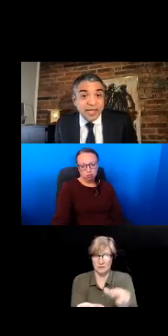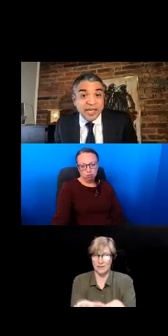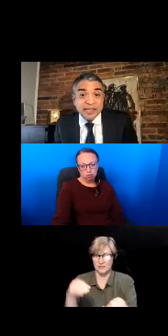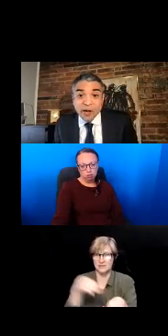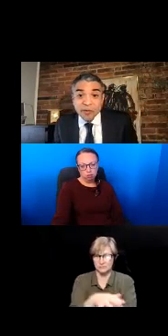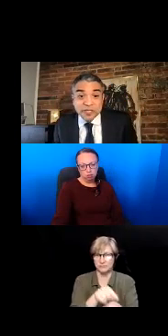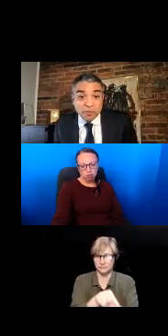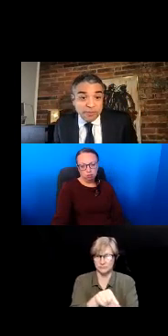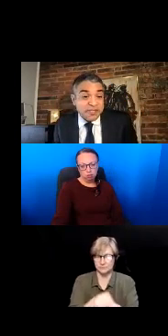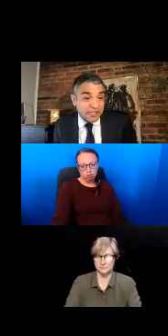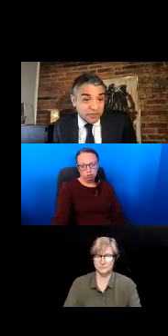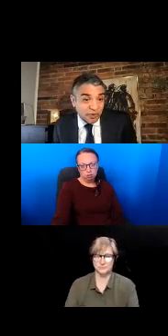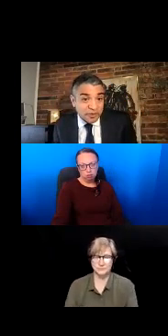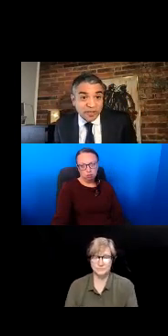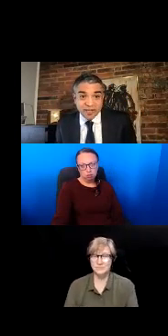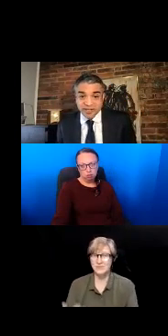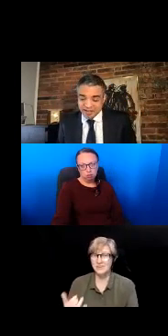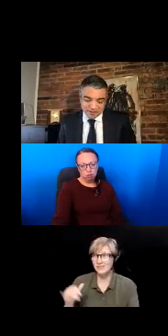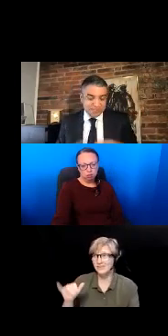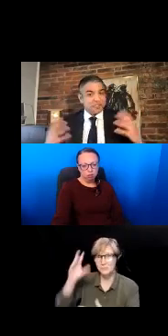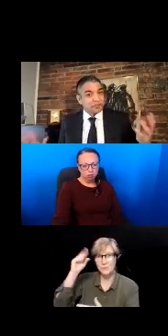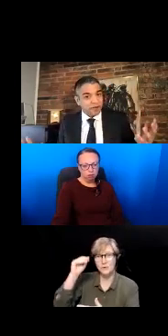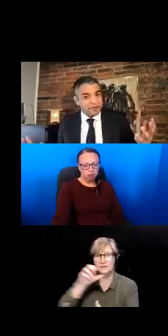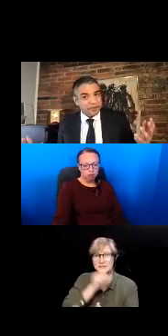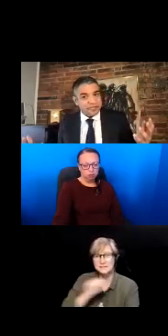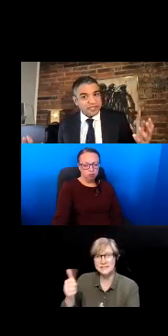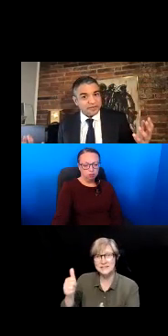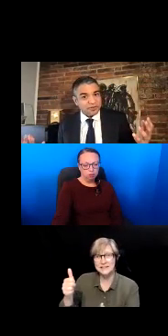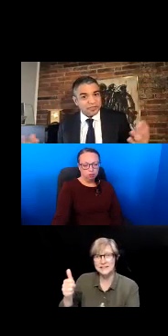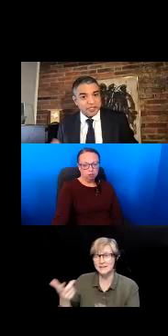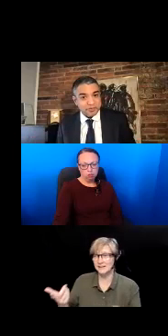right? Now, this boy being 10 years old, as children often do in the